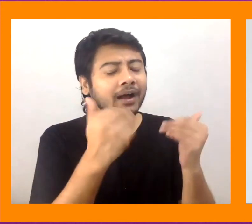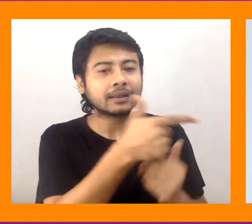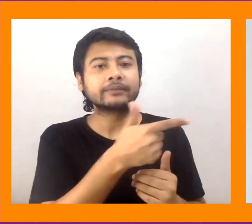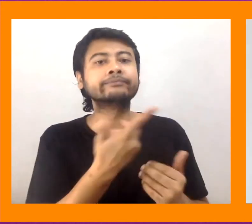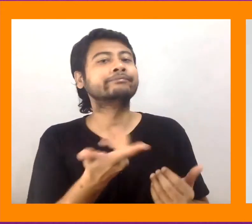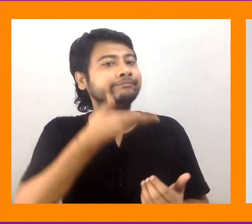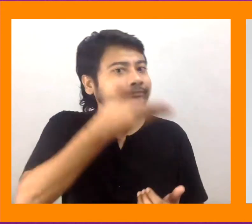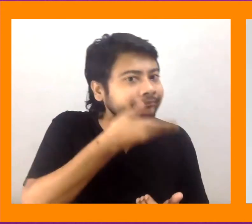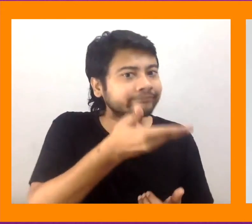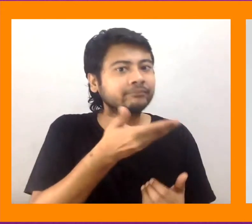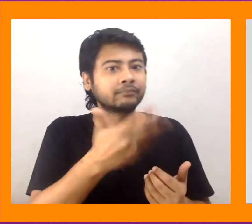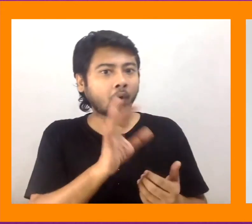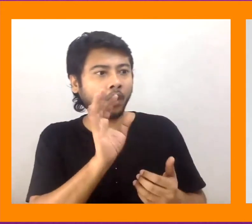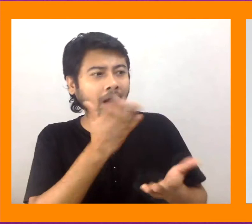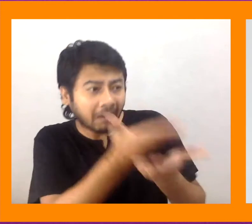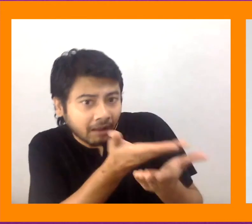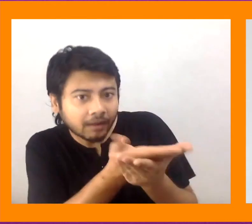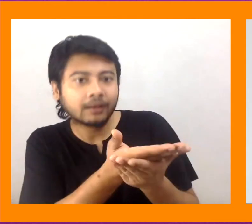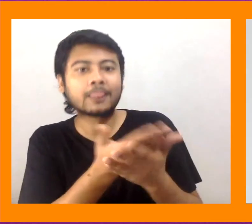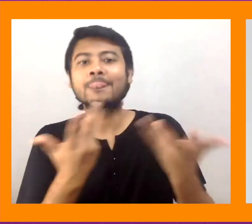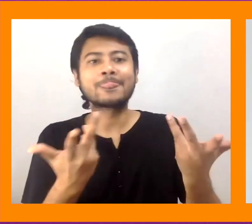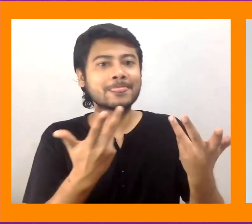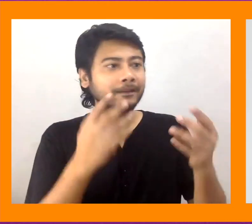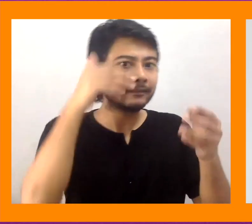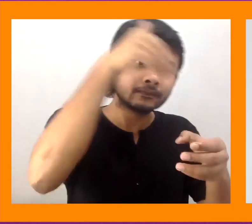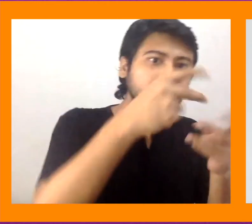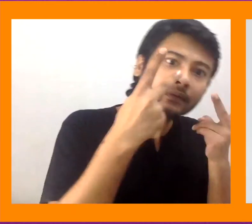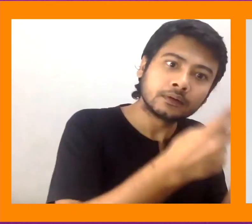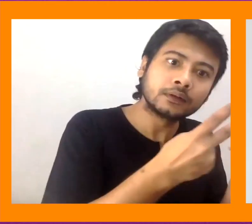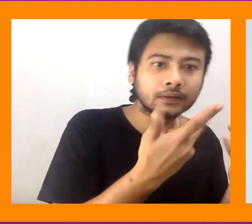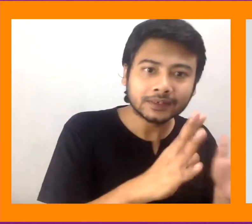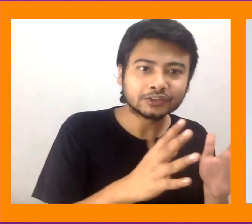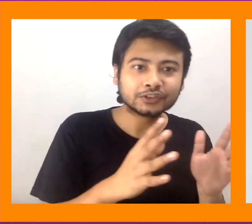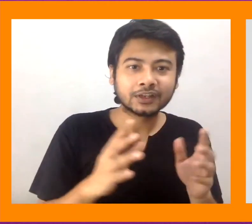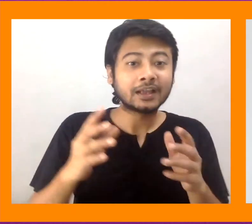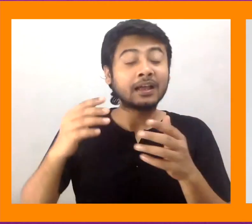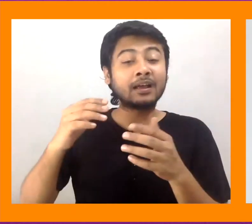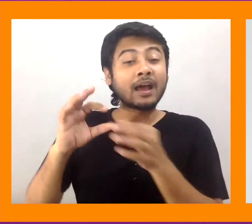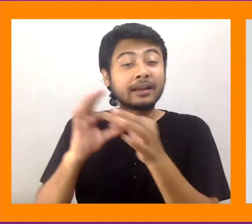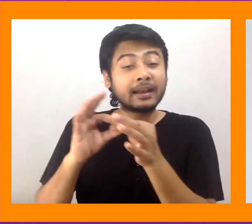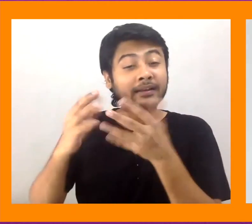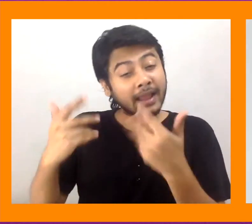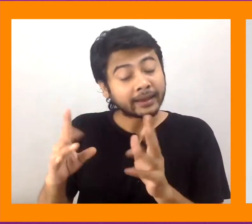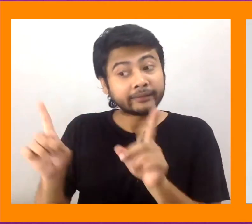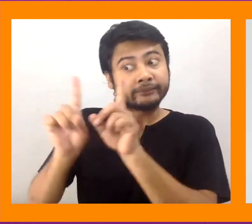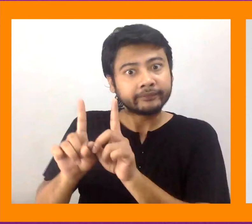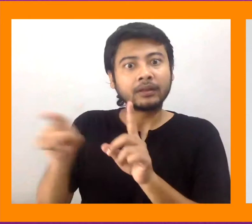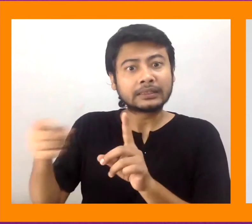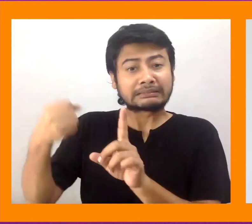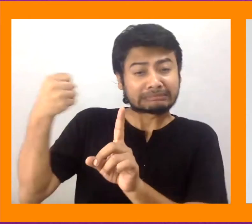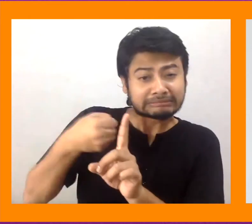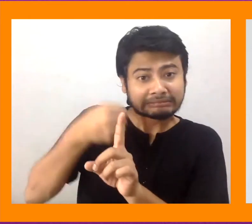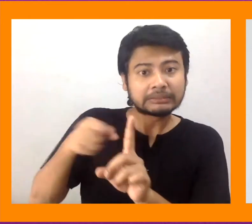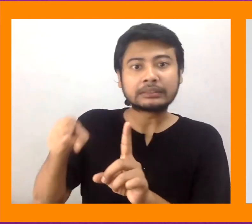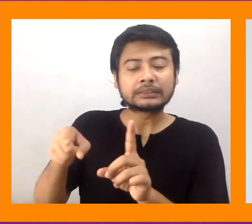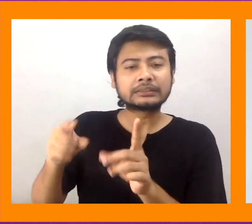try to put ourselves in their position, we might understand how difficult it is to just leave an abusive relationship. Instead